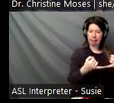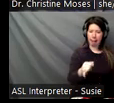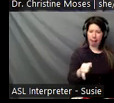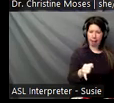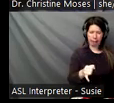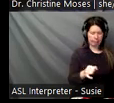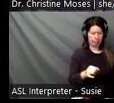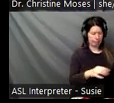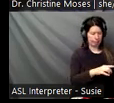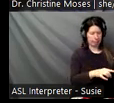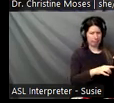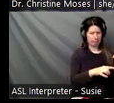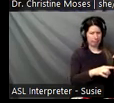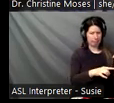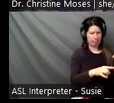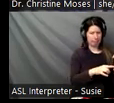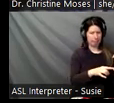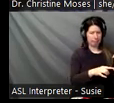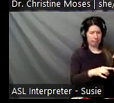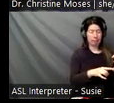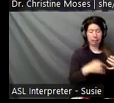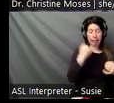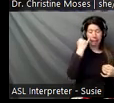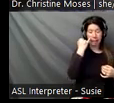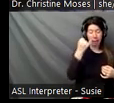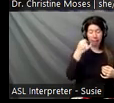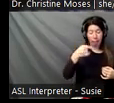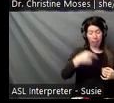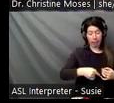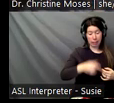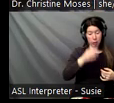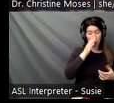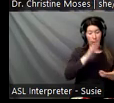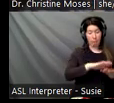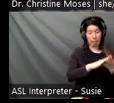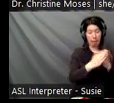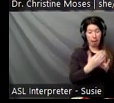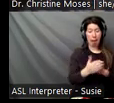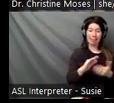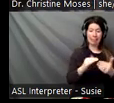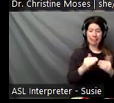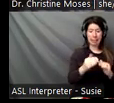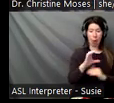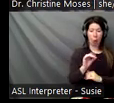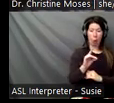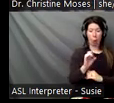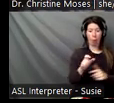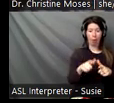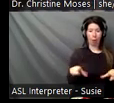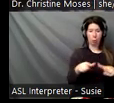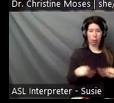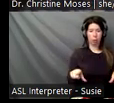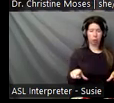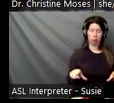that if this is eventually going to be turned into city code language that's going to sort of